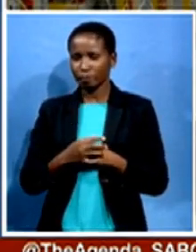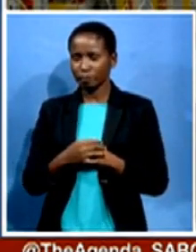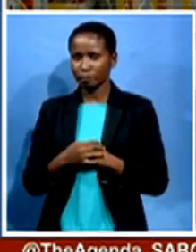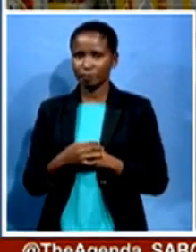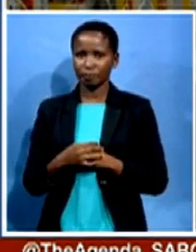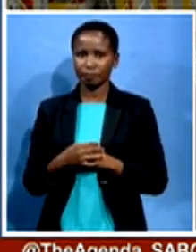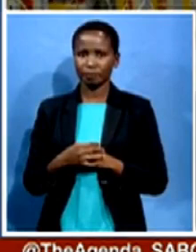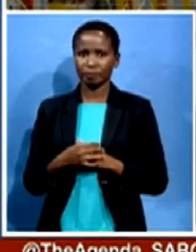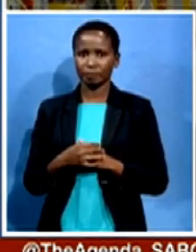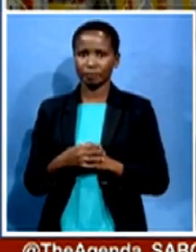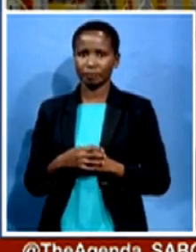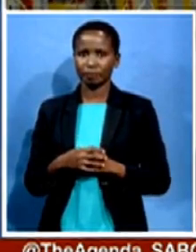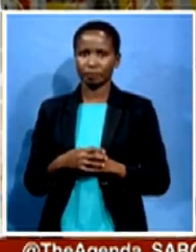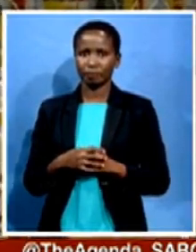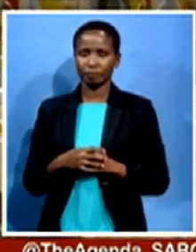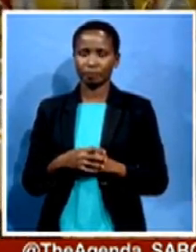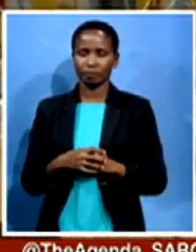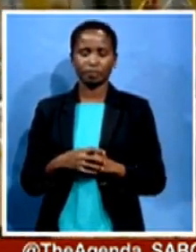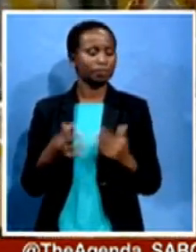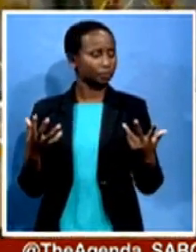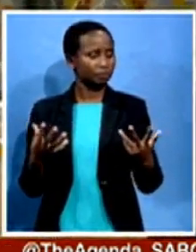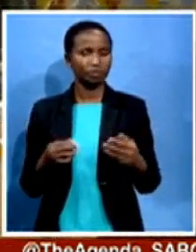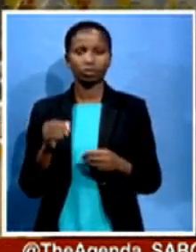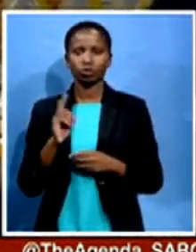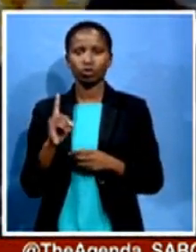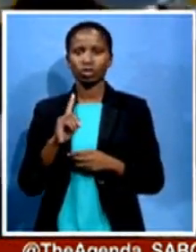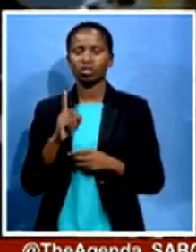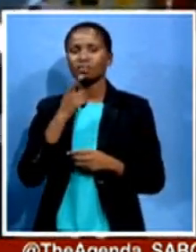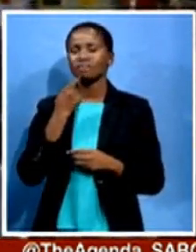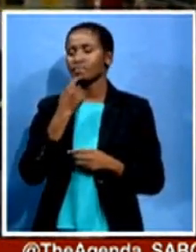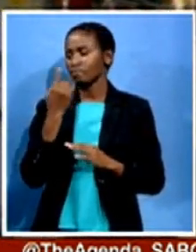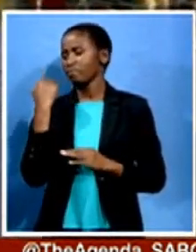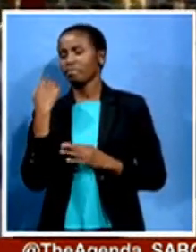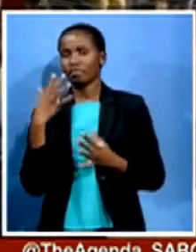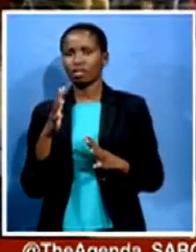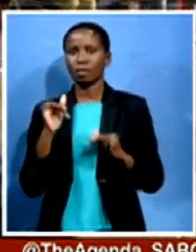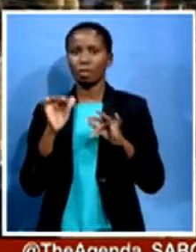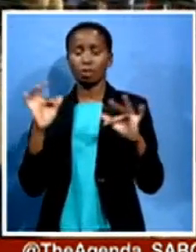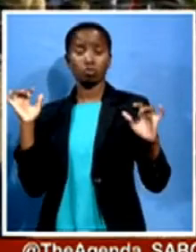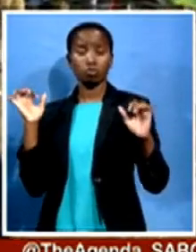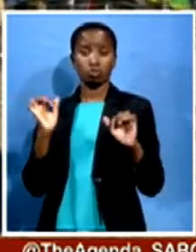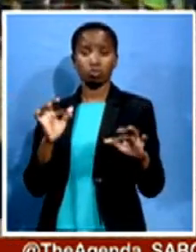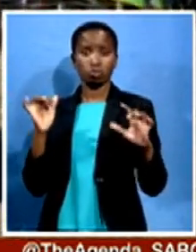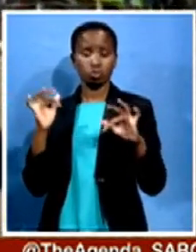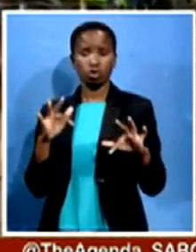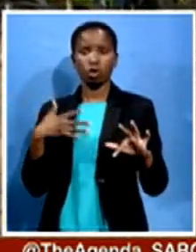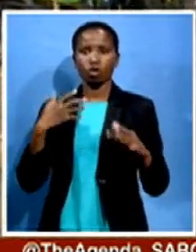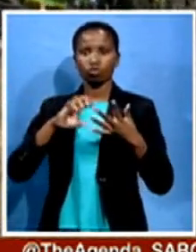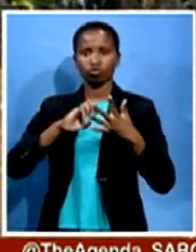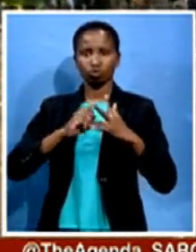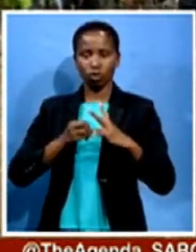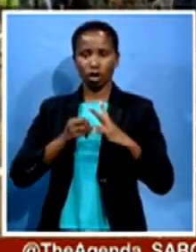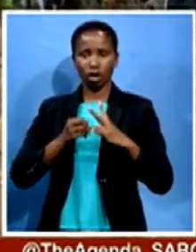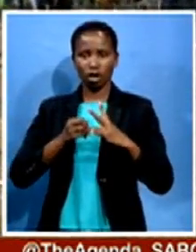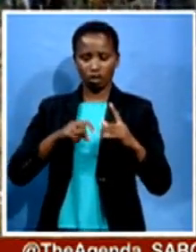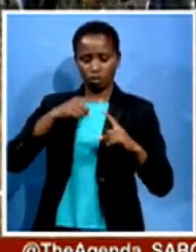Well, Desiree, just moments ago, this crowd here outside here, they tried to pull off this barbed wire just to say that they can